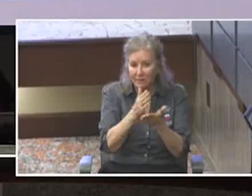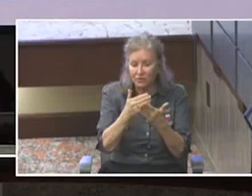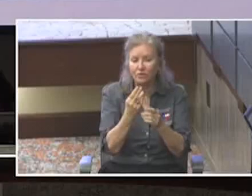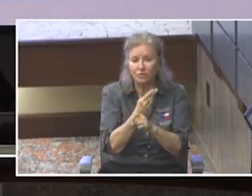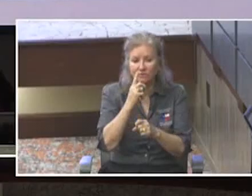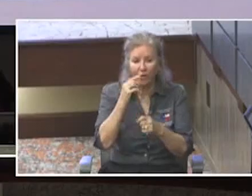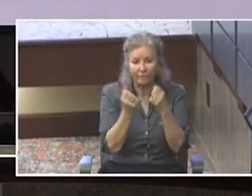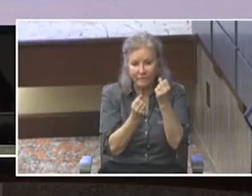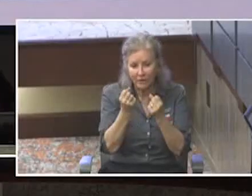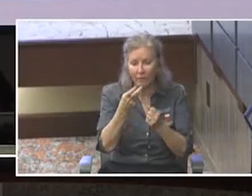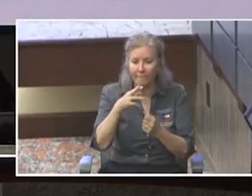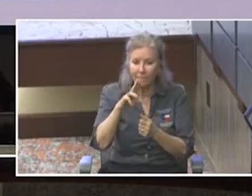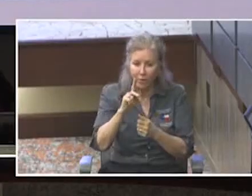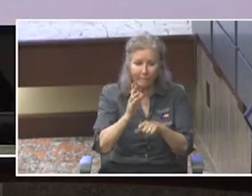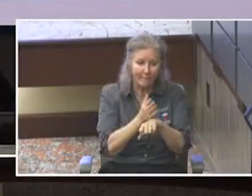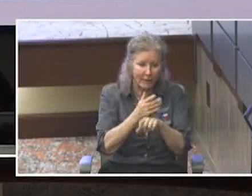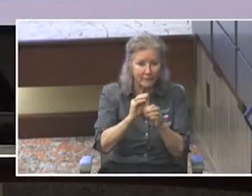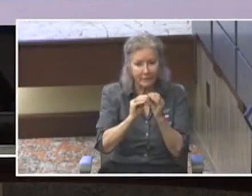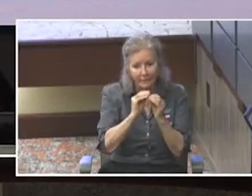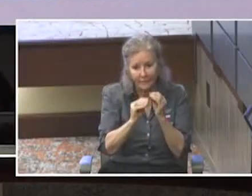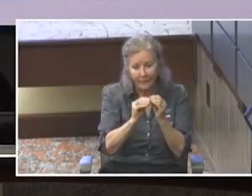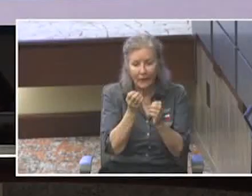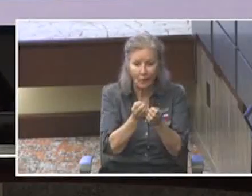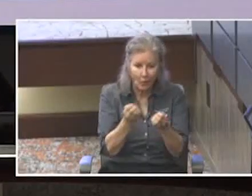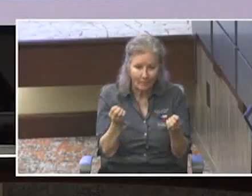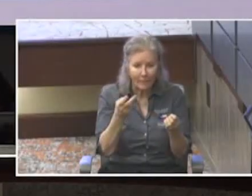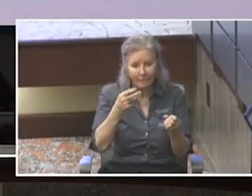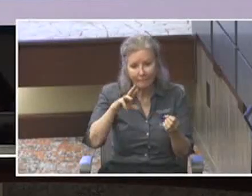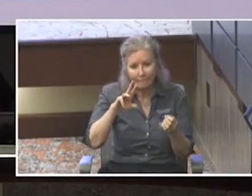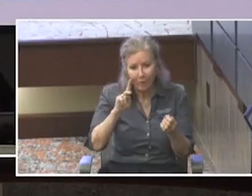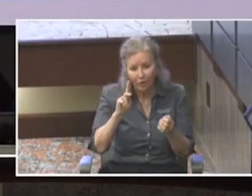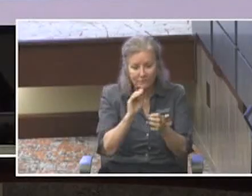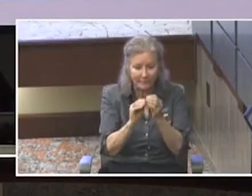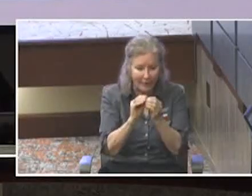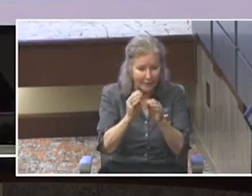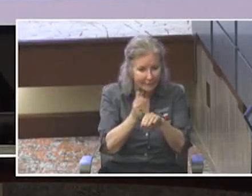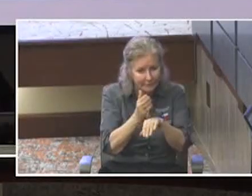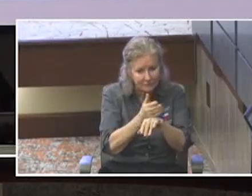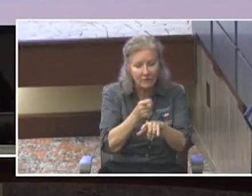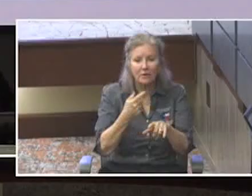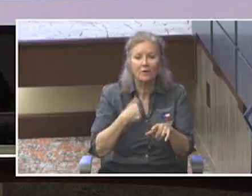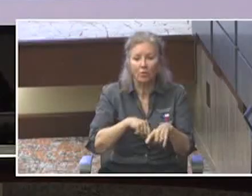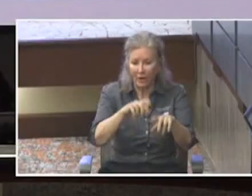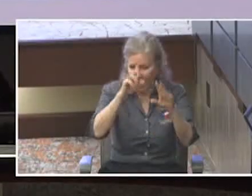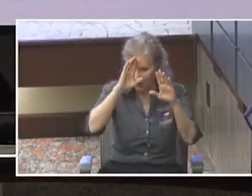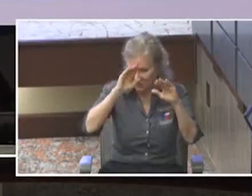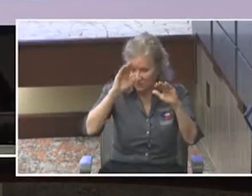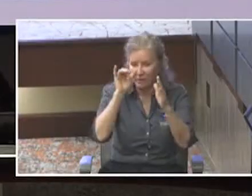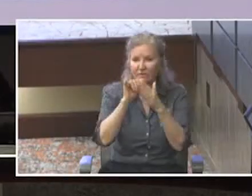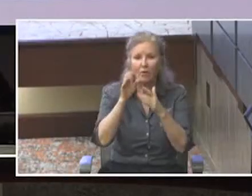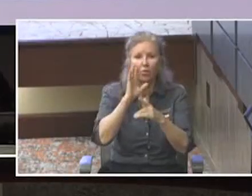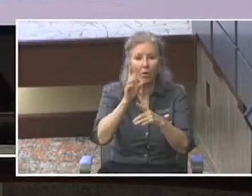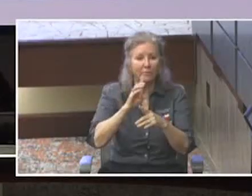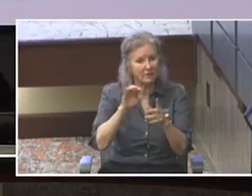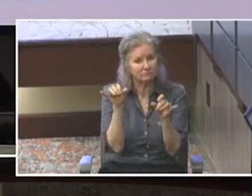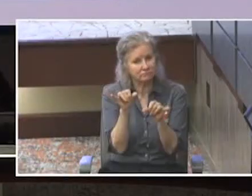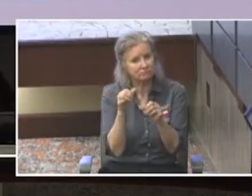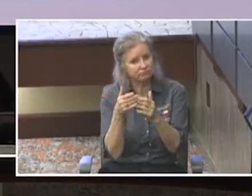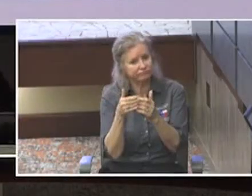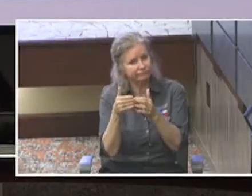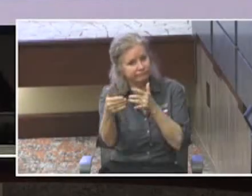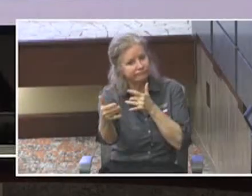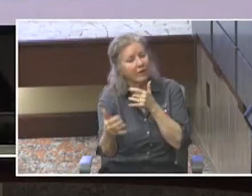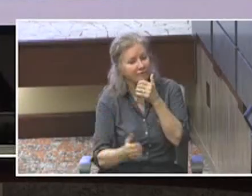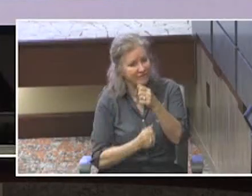vehicle parts maintenance and equipment and parts maintenance. We anticipate those being on track throughout the rest of the